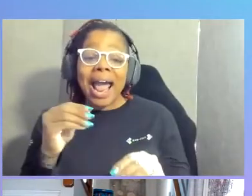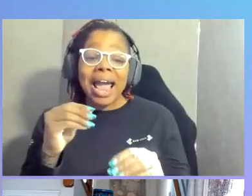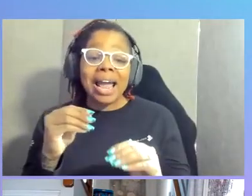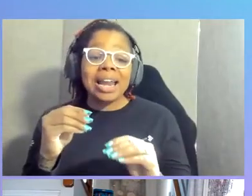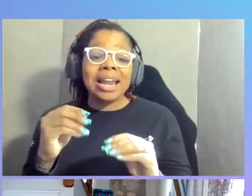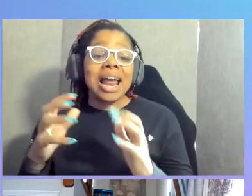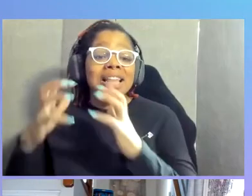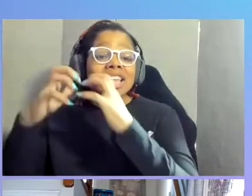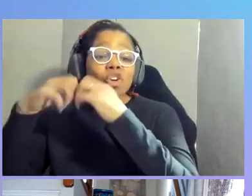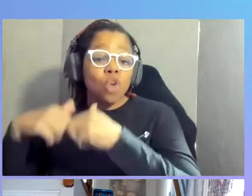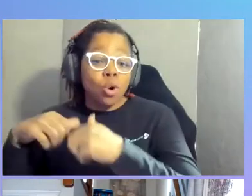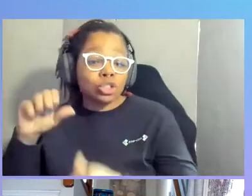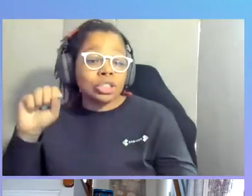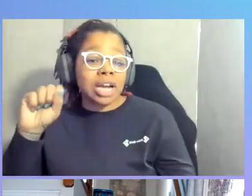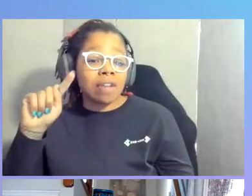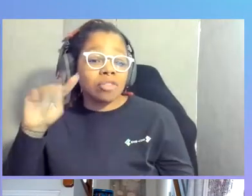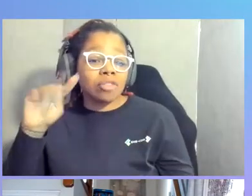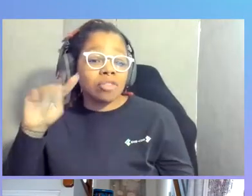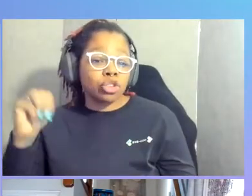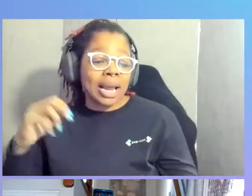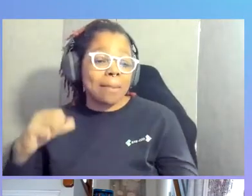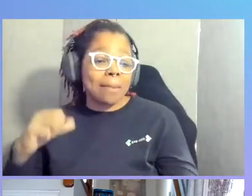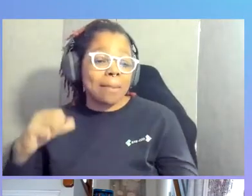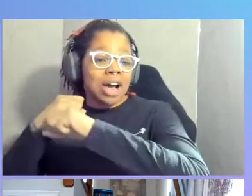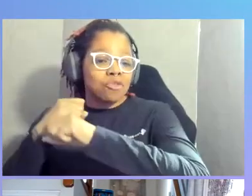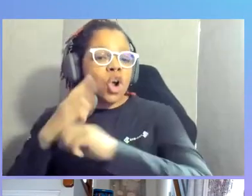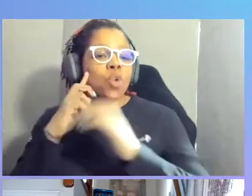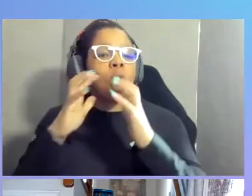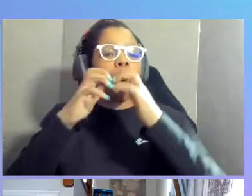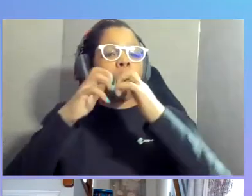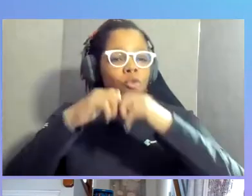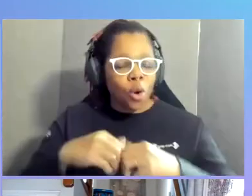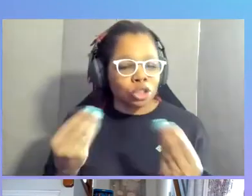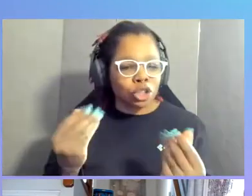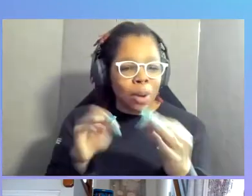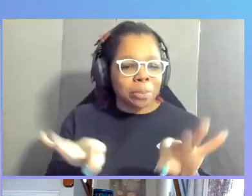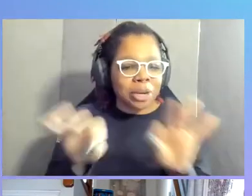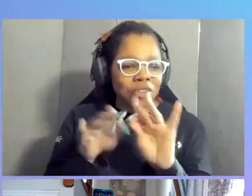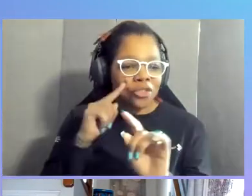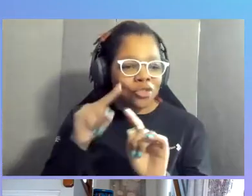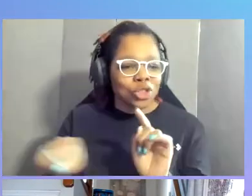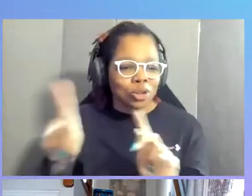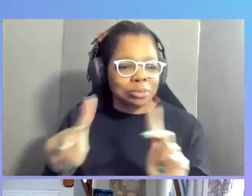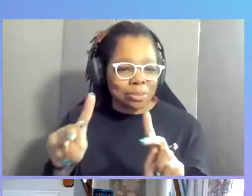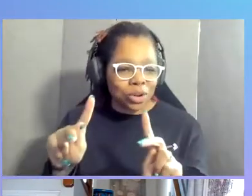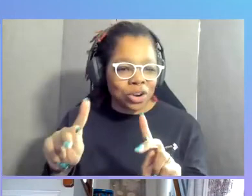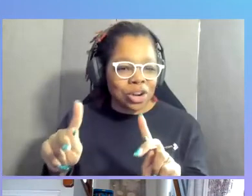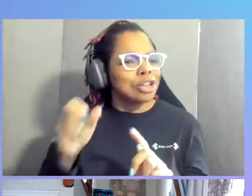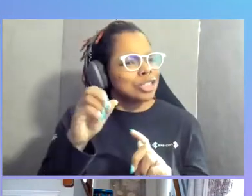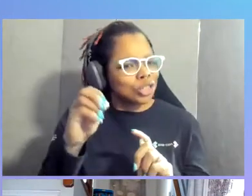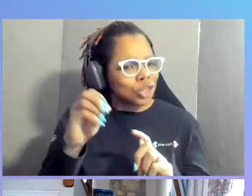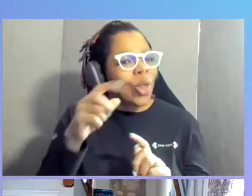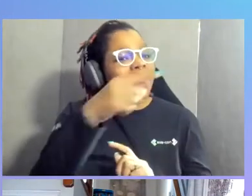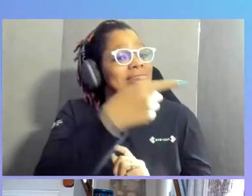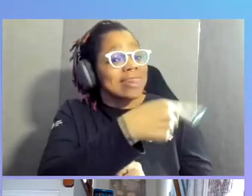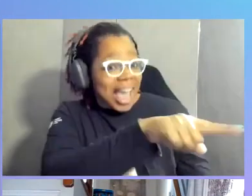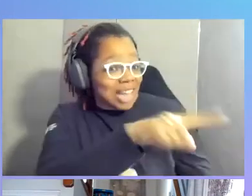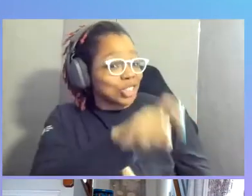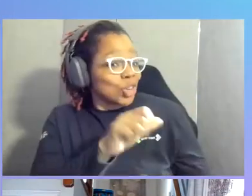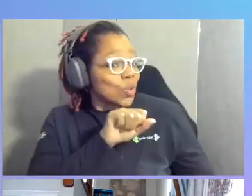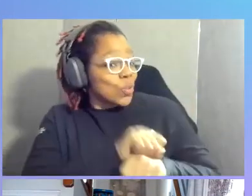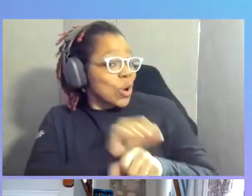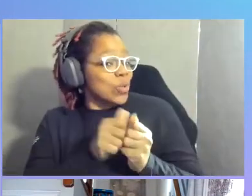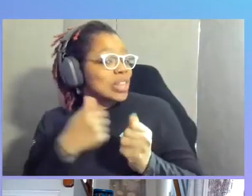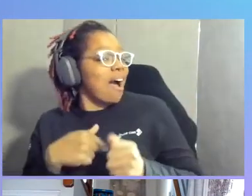of the stream buffer would erode the property value of those who own that land. And therefore, they should work with us to